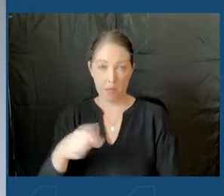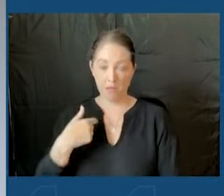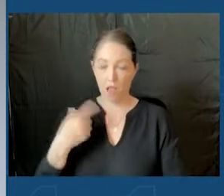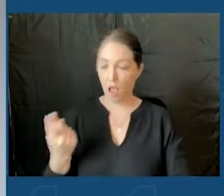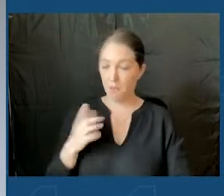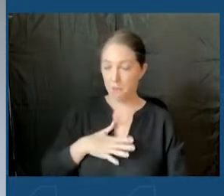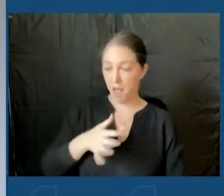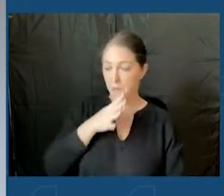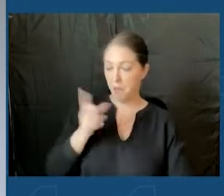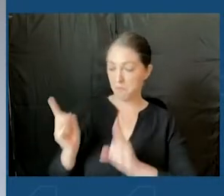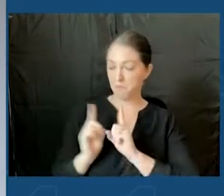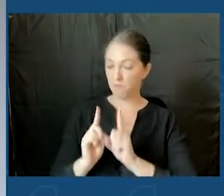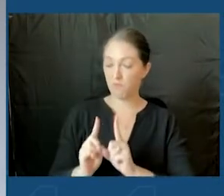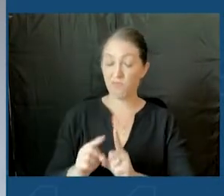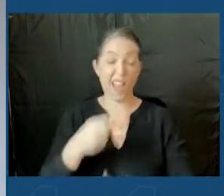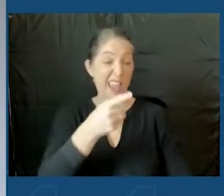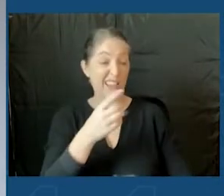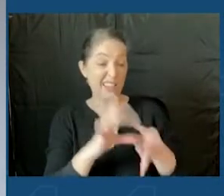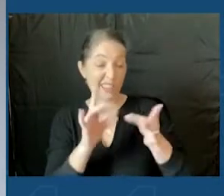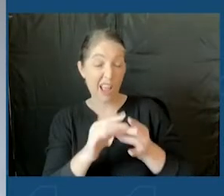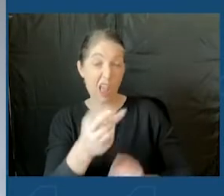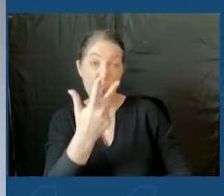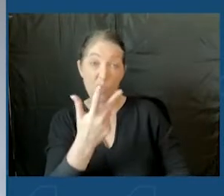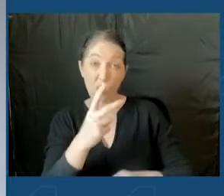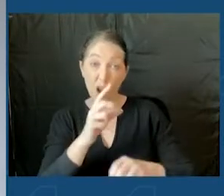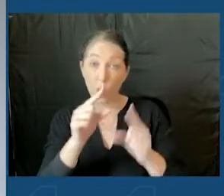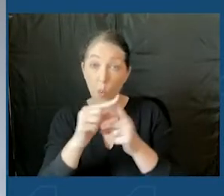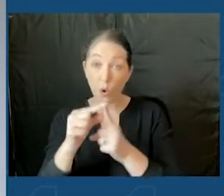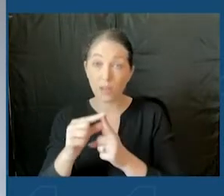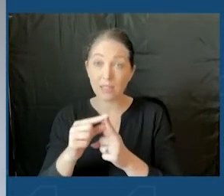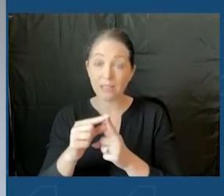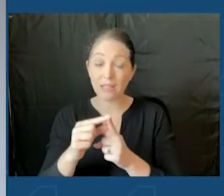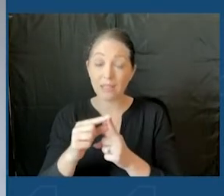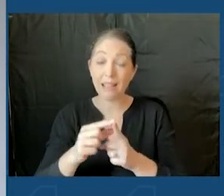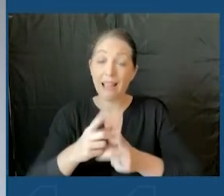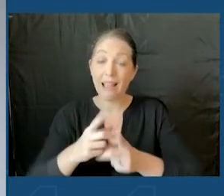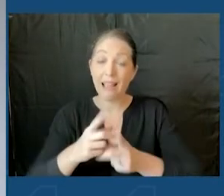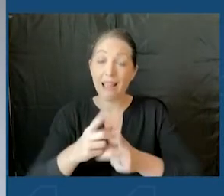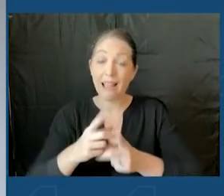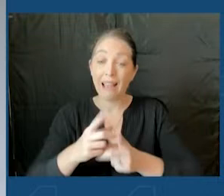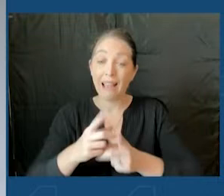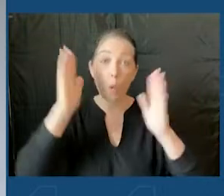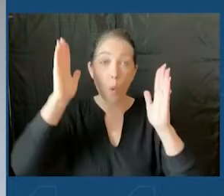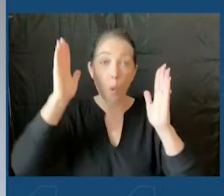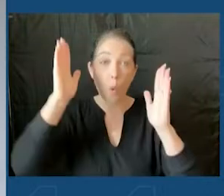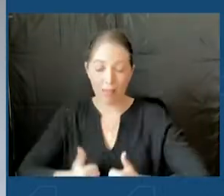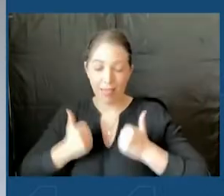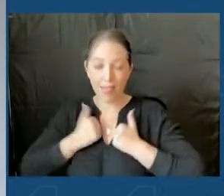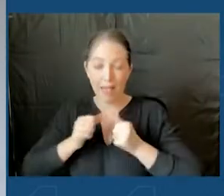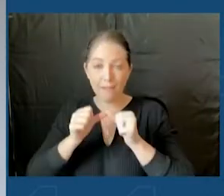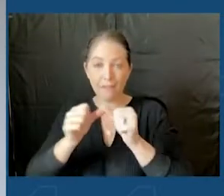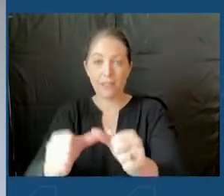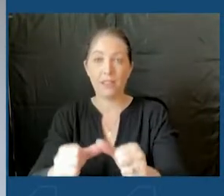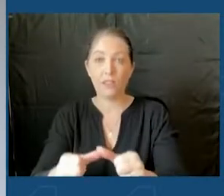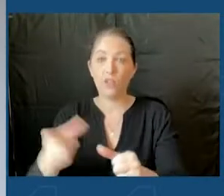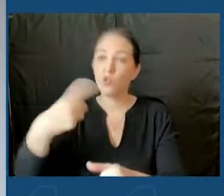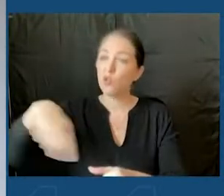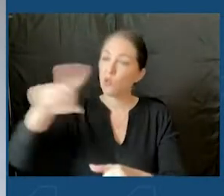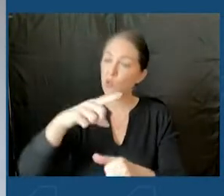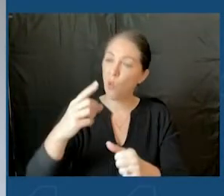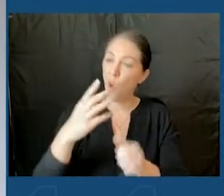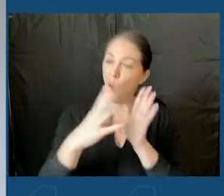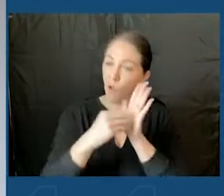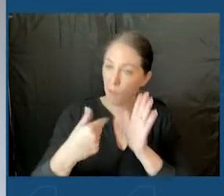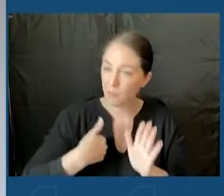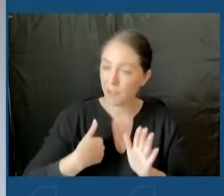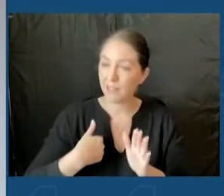said 3 words. He said, keep hope alive. Now y'all say that with me. Let's all say it together really